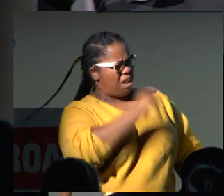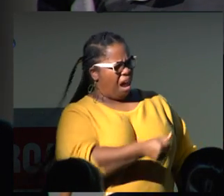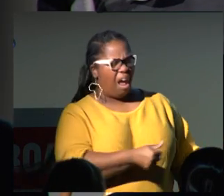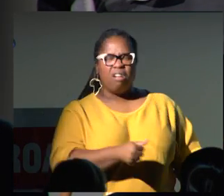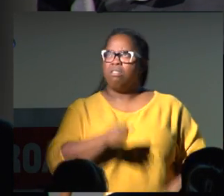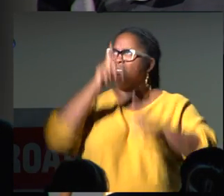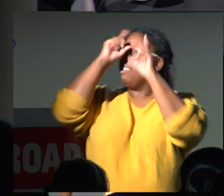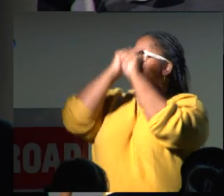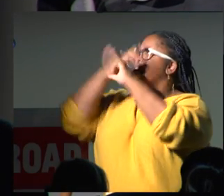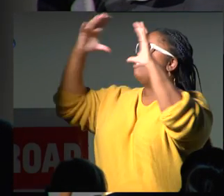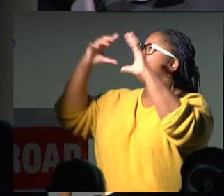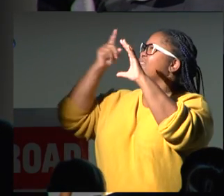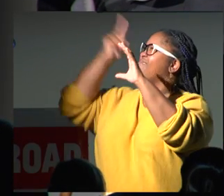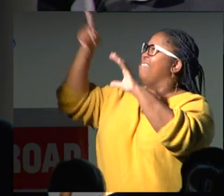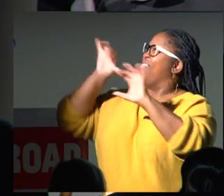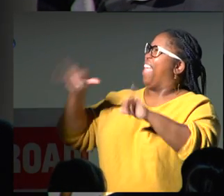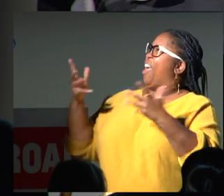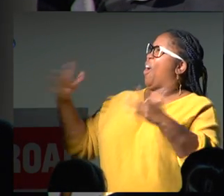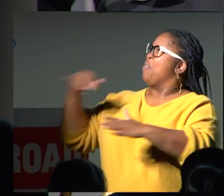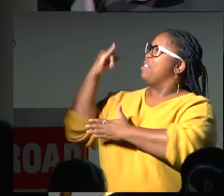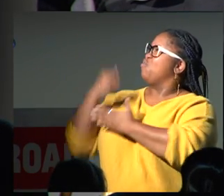pre-drawing. Everything comes from here.